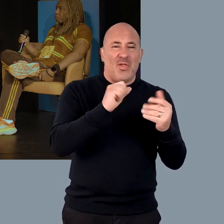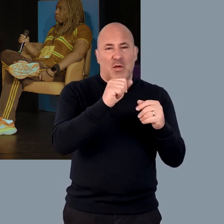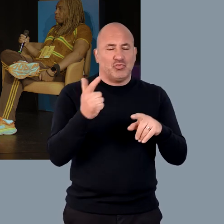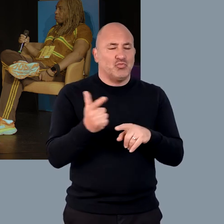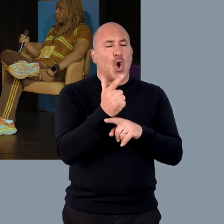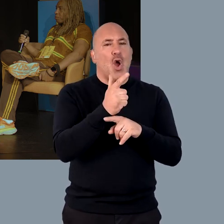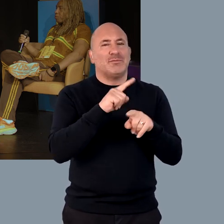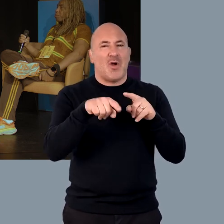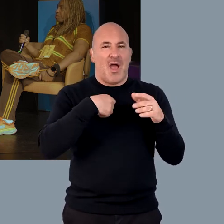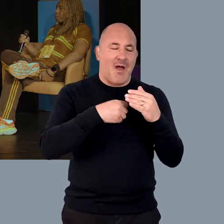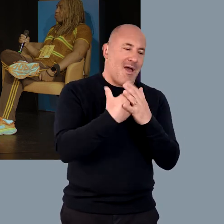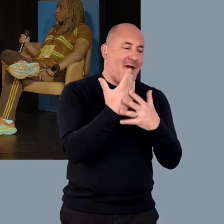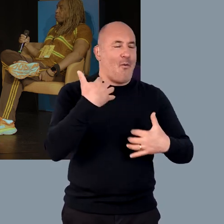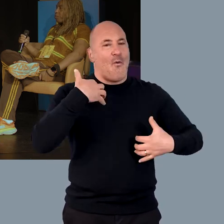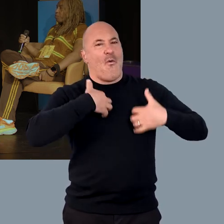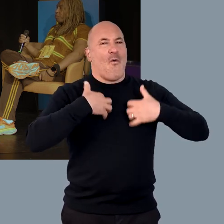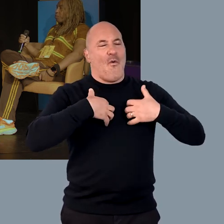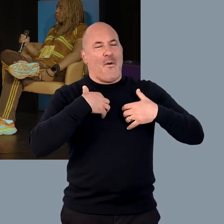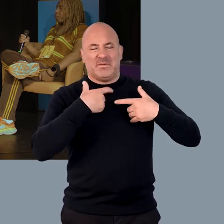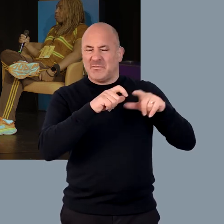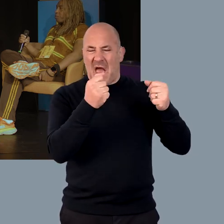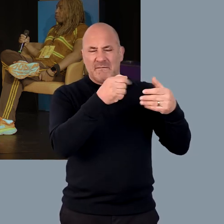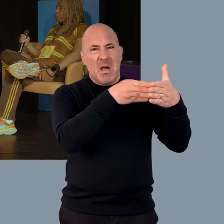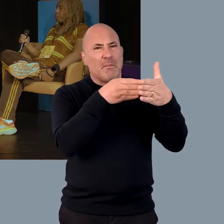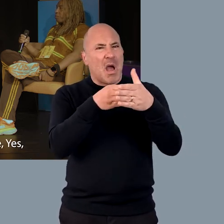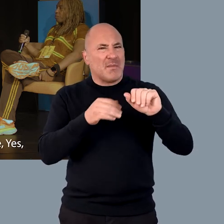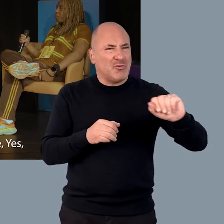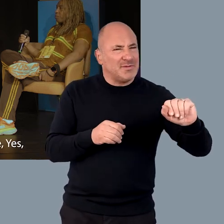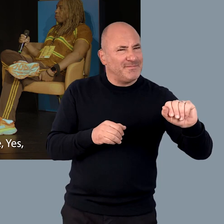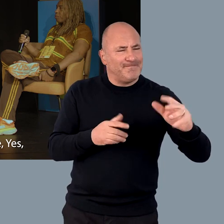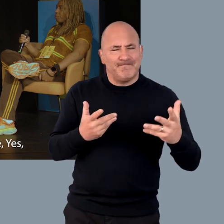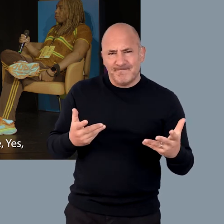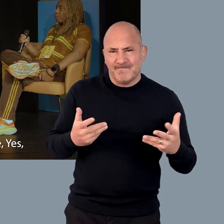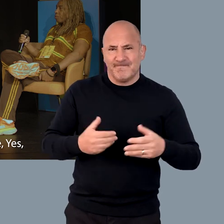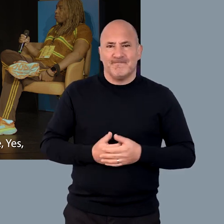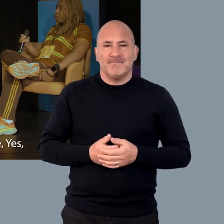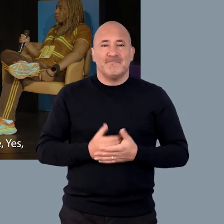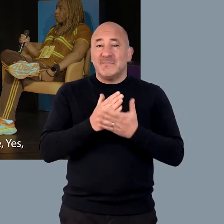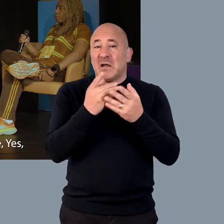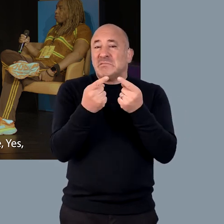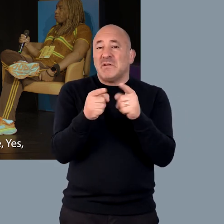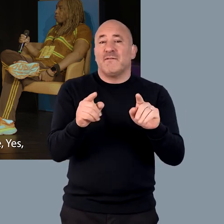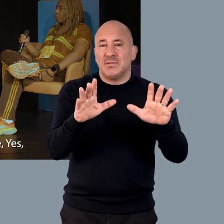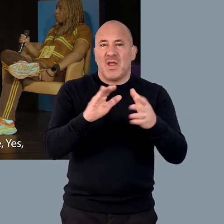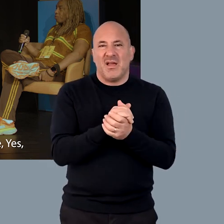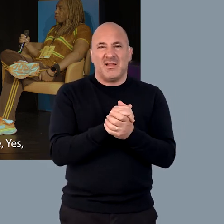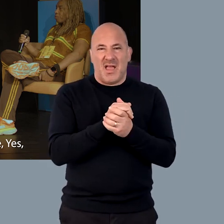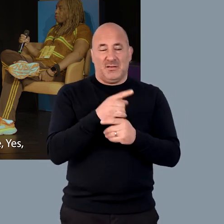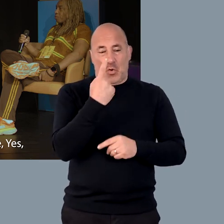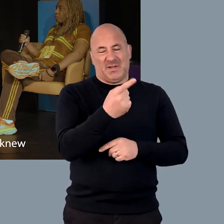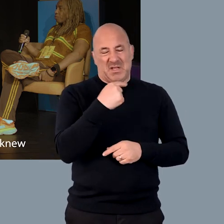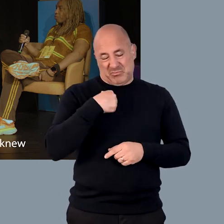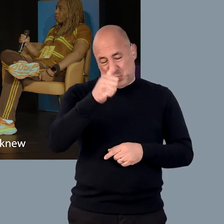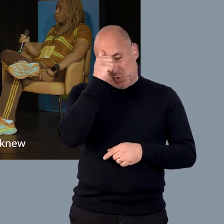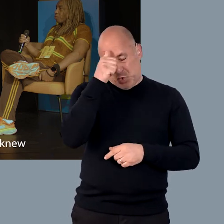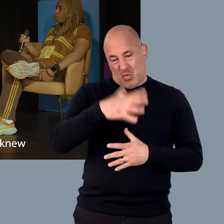have and maybe take for granted Within their kind of developing their journey. It's interesting that you were like What this difference there that you were like